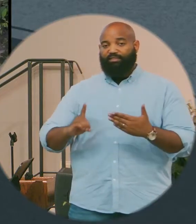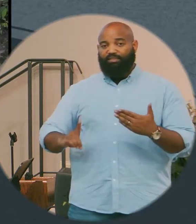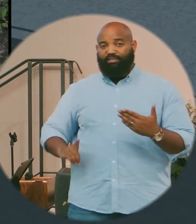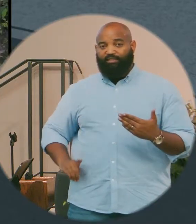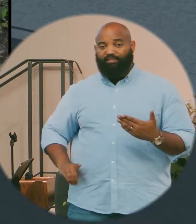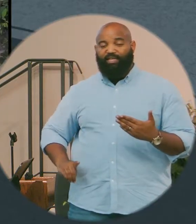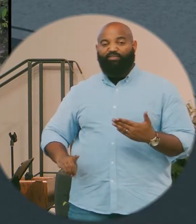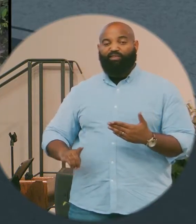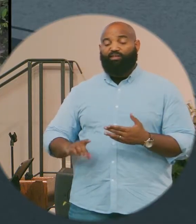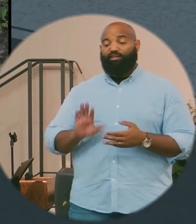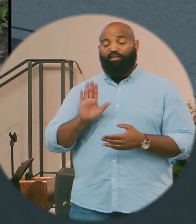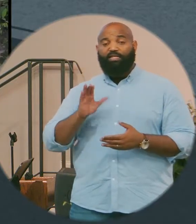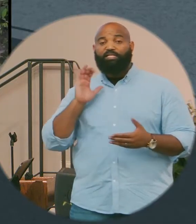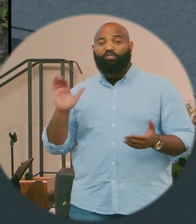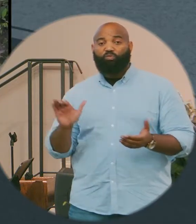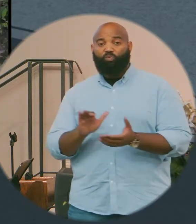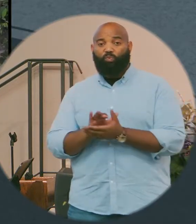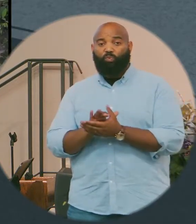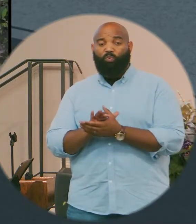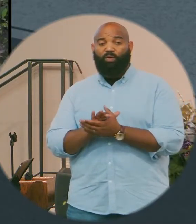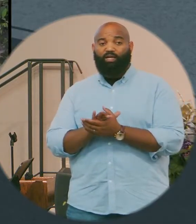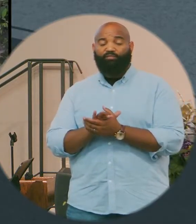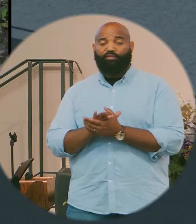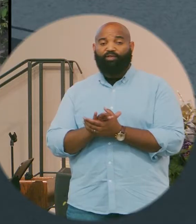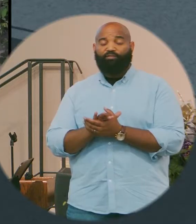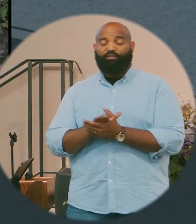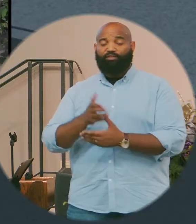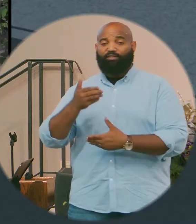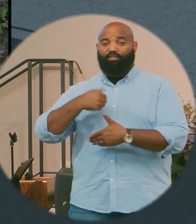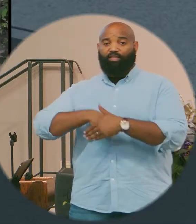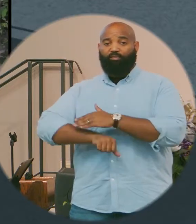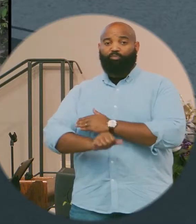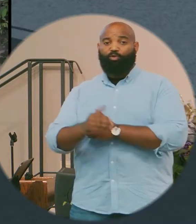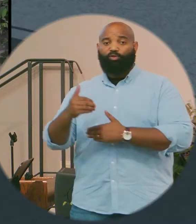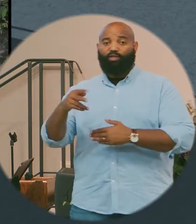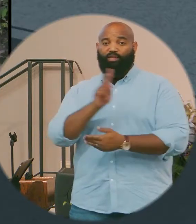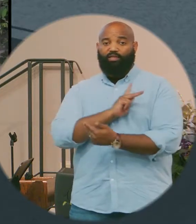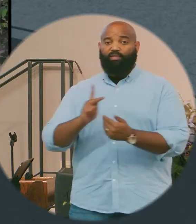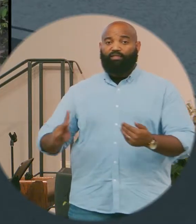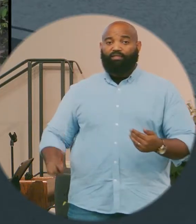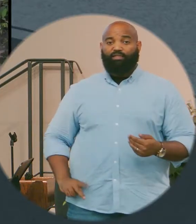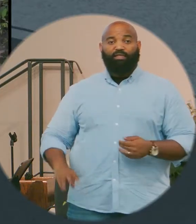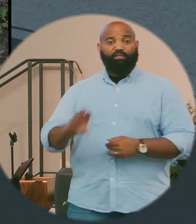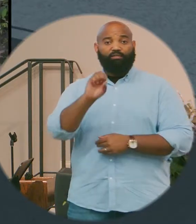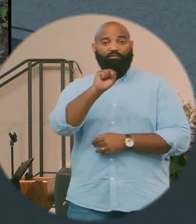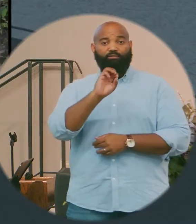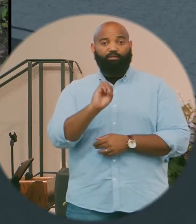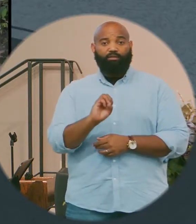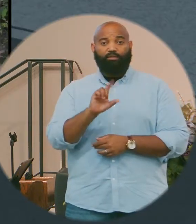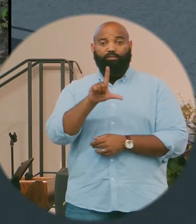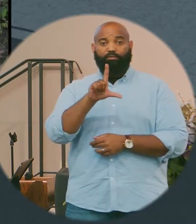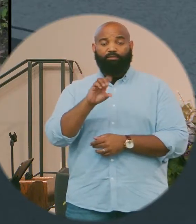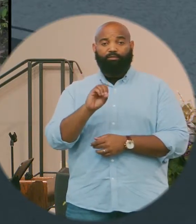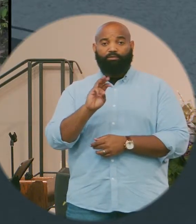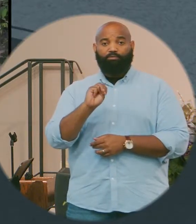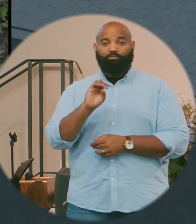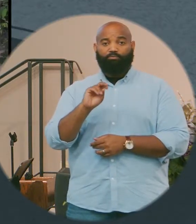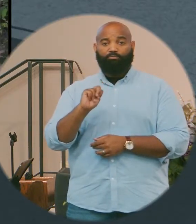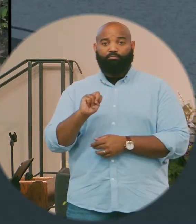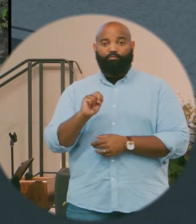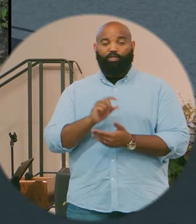then she birthed King Solomon. Solomon, the author of Proverbs, Ecclesiastes, and Song of